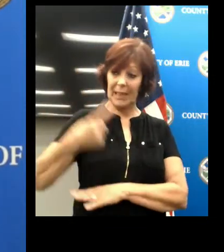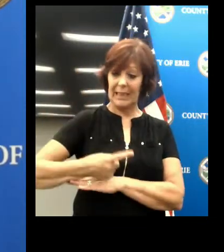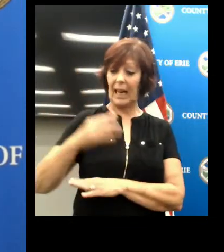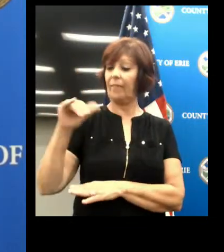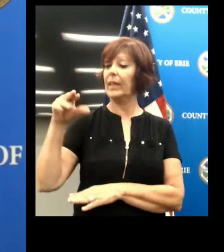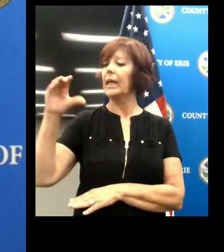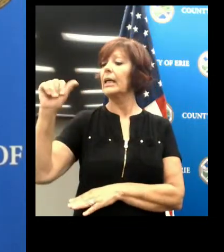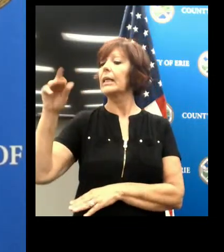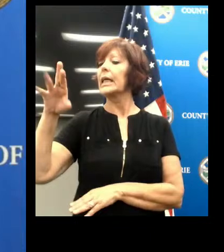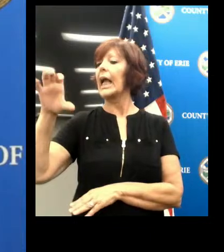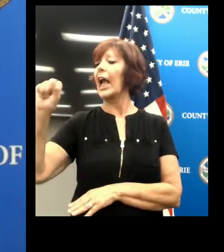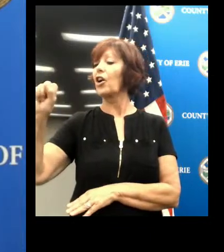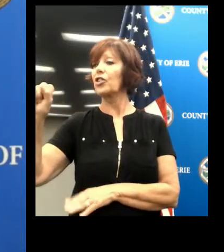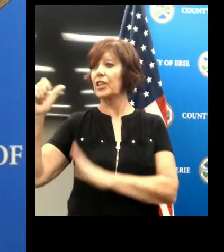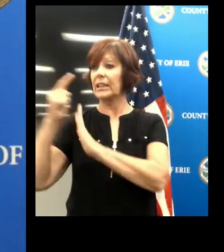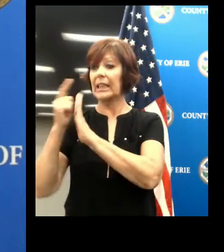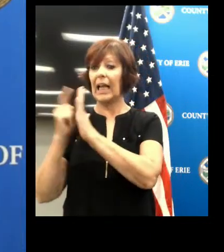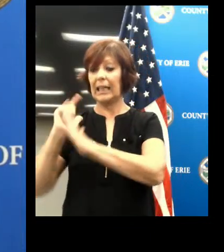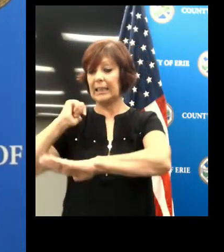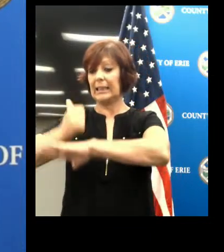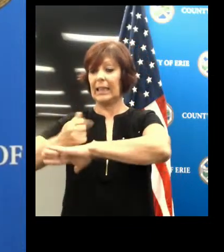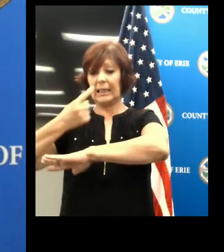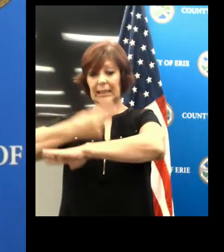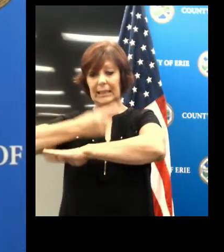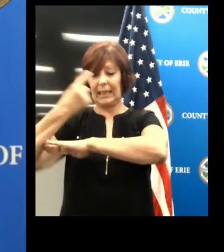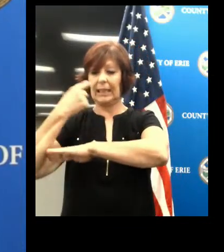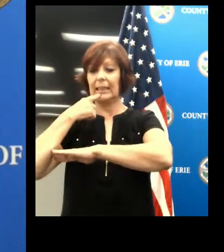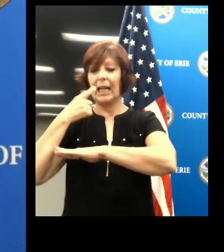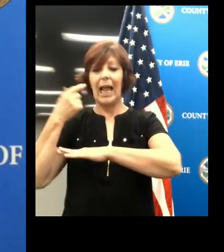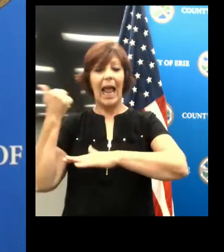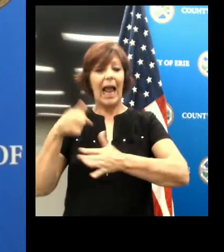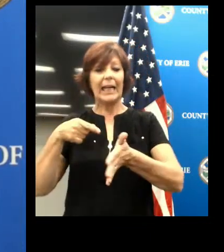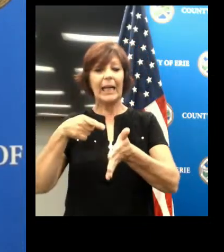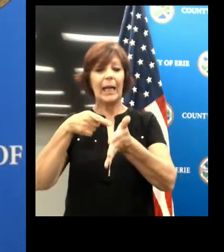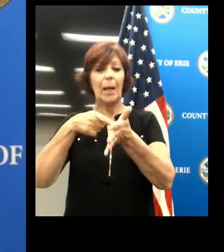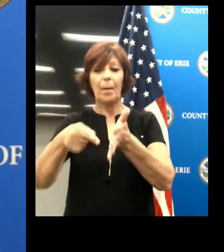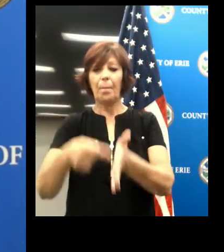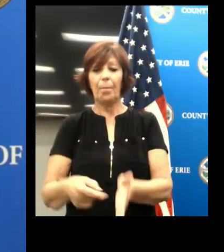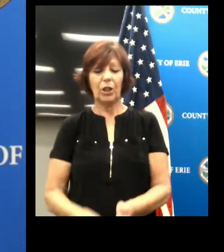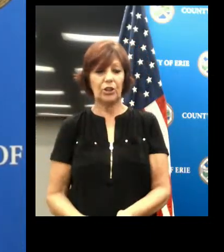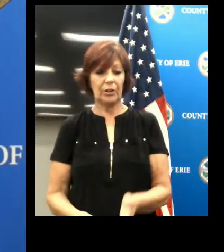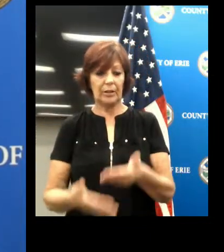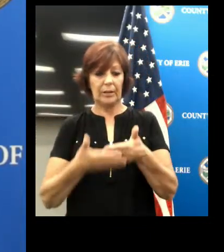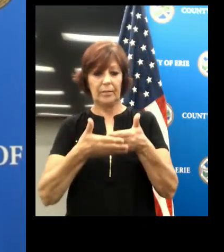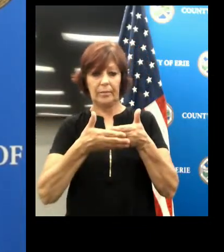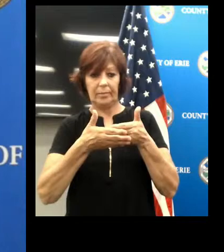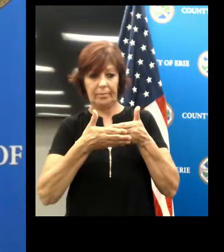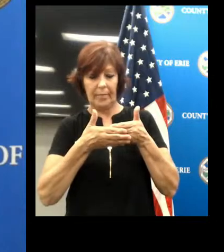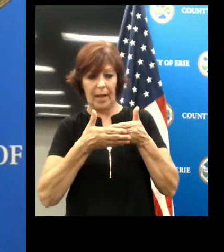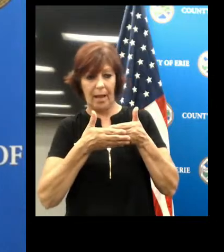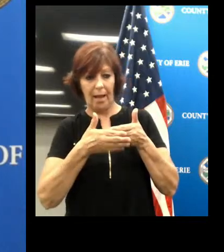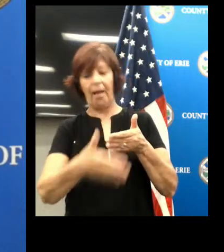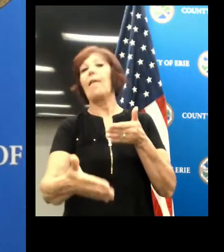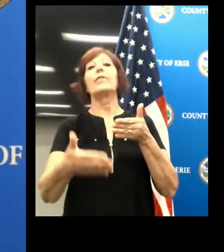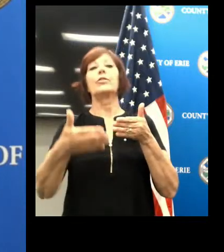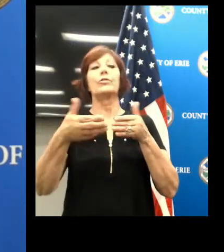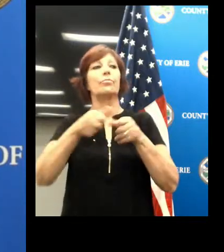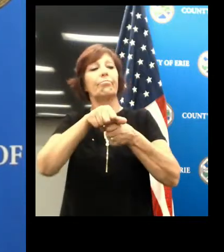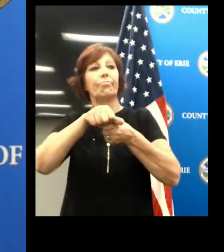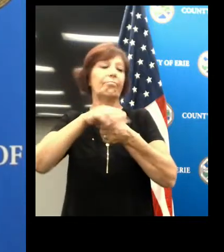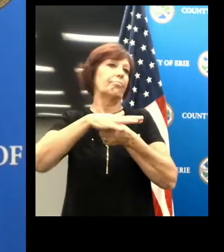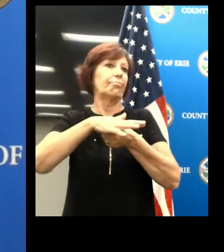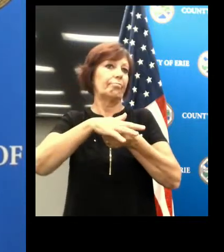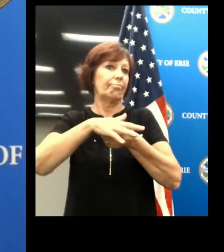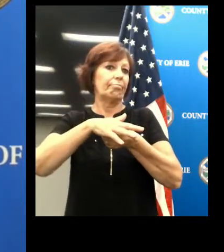the CARES Act set a date saying all unaccounted expenses, or unbudgeted expenses, I should say, that were directly related